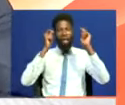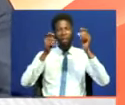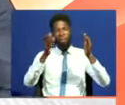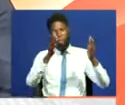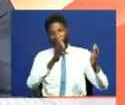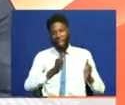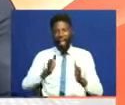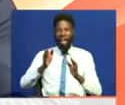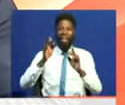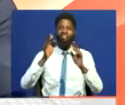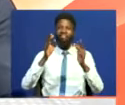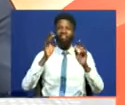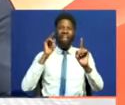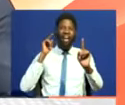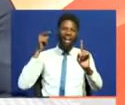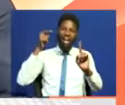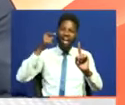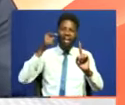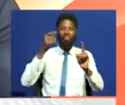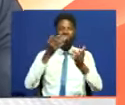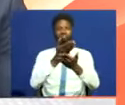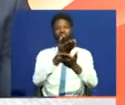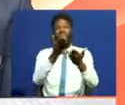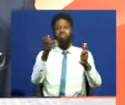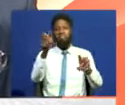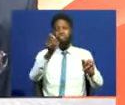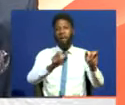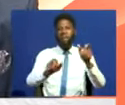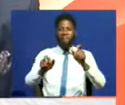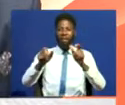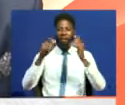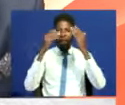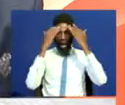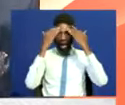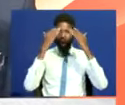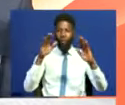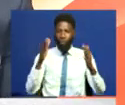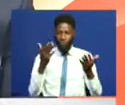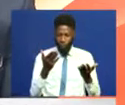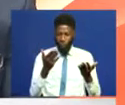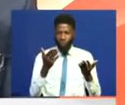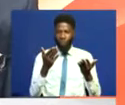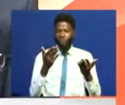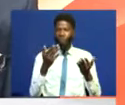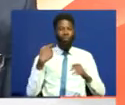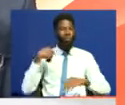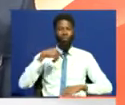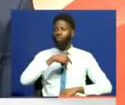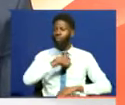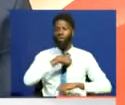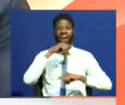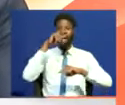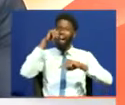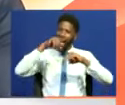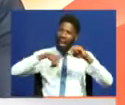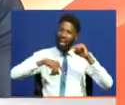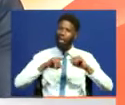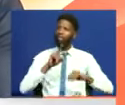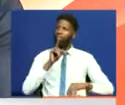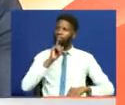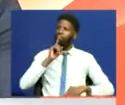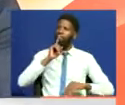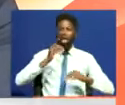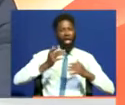aware that at the end of the day, we cannot actually sit somewhere mm-hmm. and actually start saying that it is